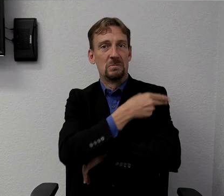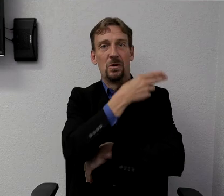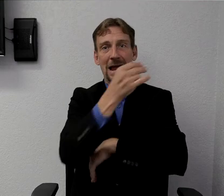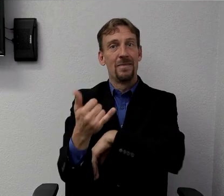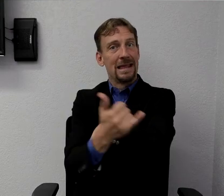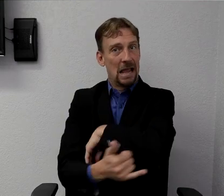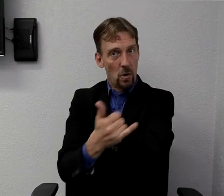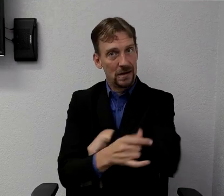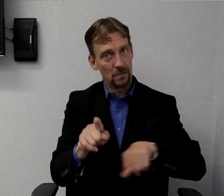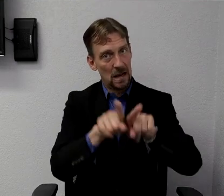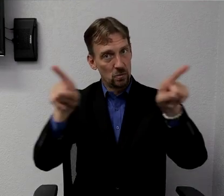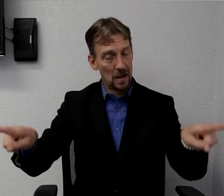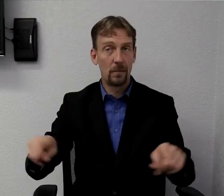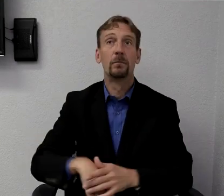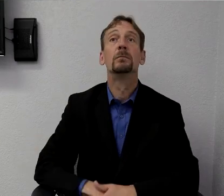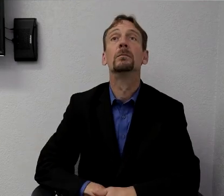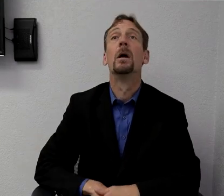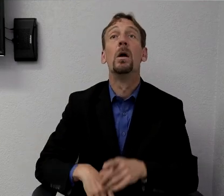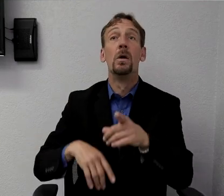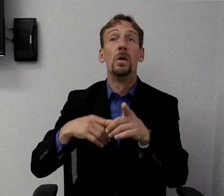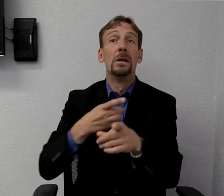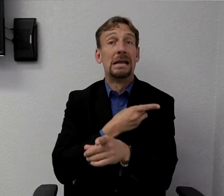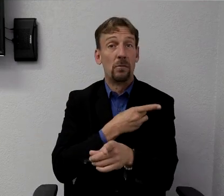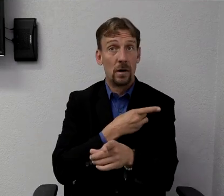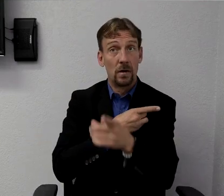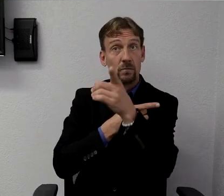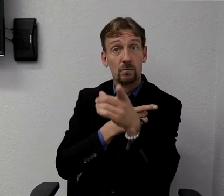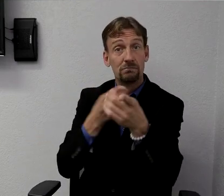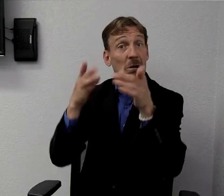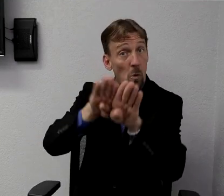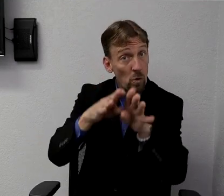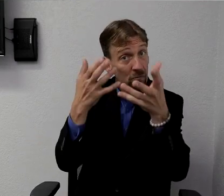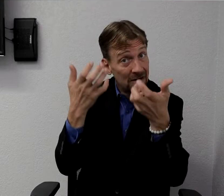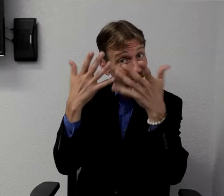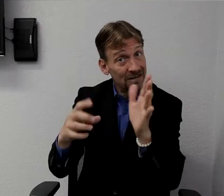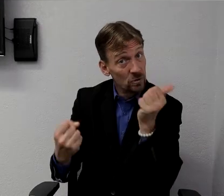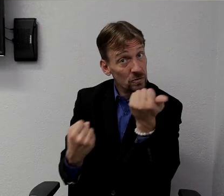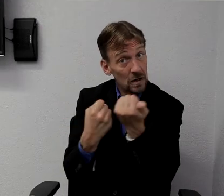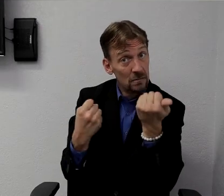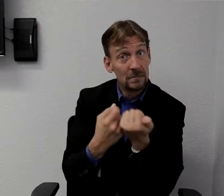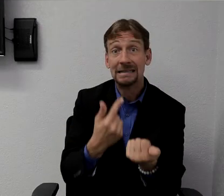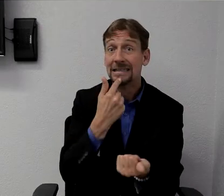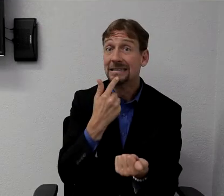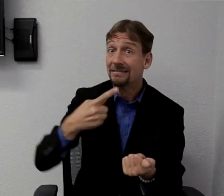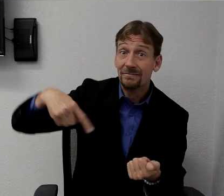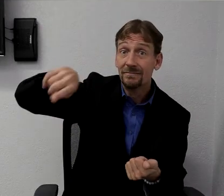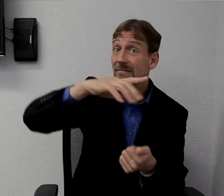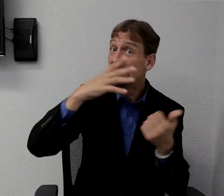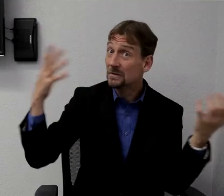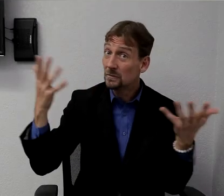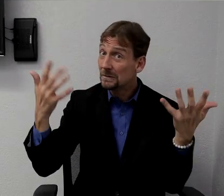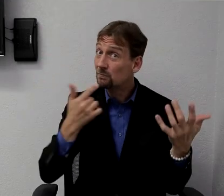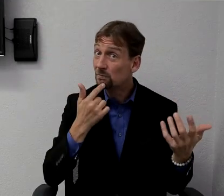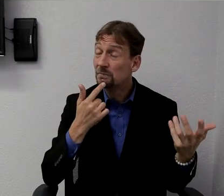In closing, would you like to say anything about the amazing support that we have had from our community? Yeah, well first I'd